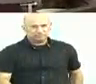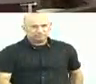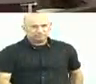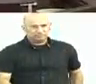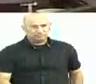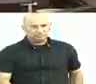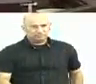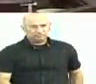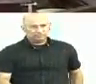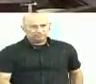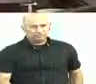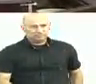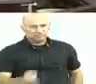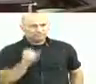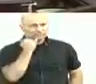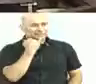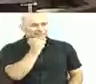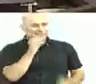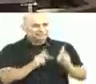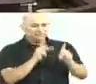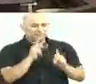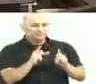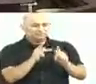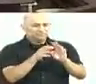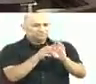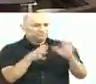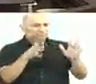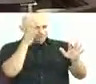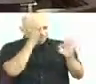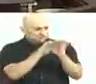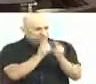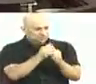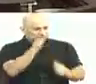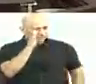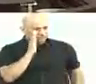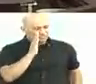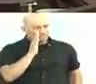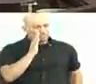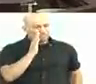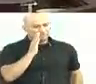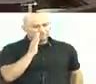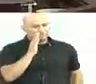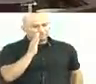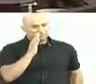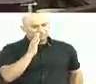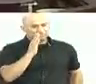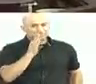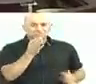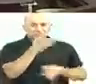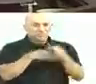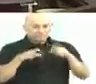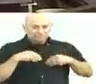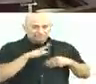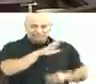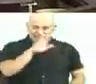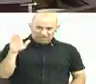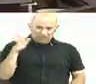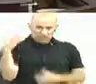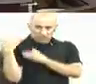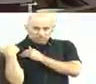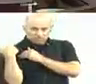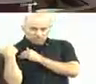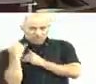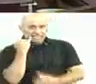The Israelites had broken faith with God. And instead of accepting their own